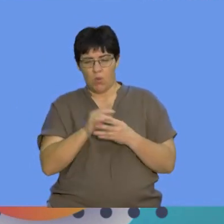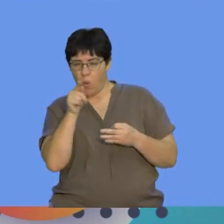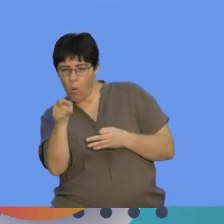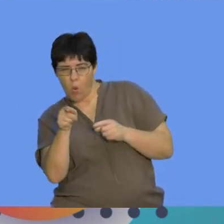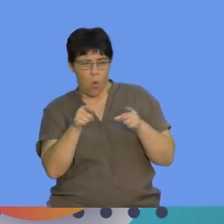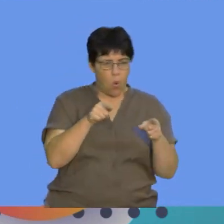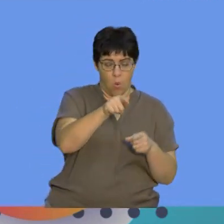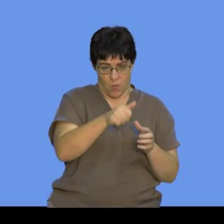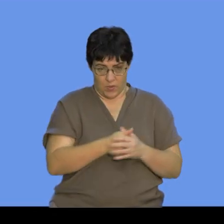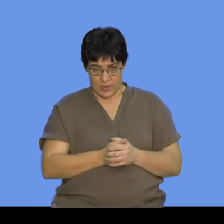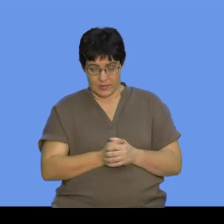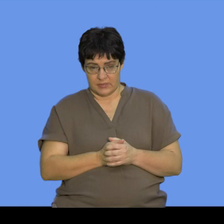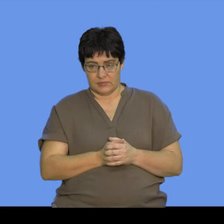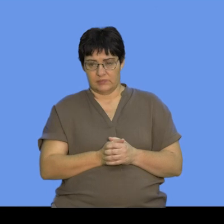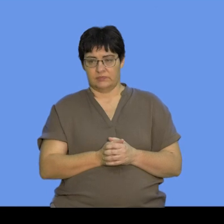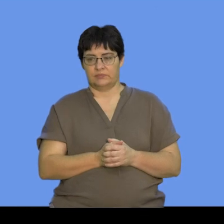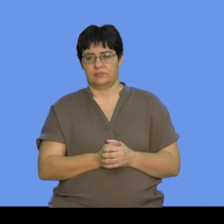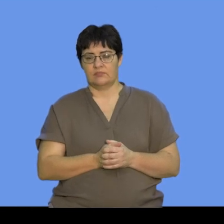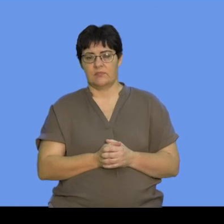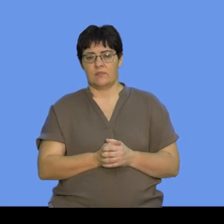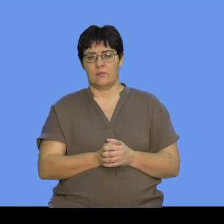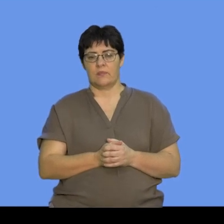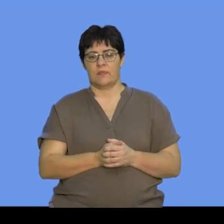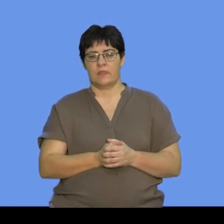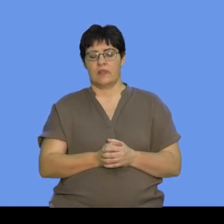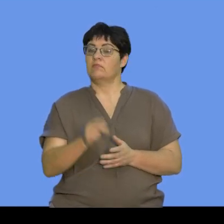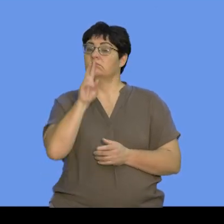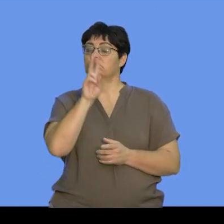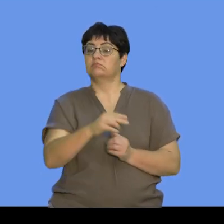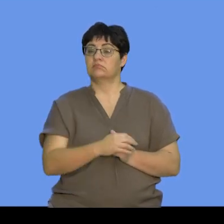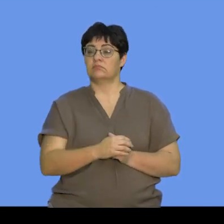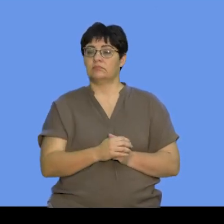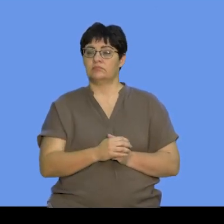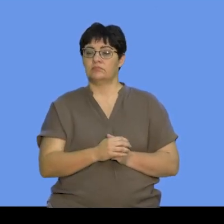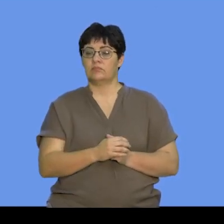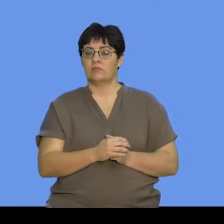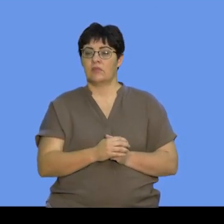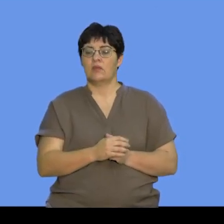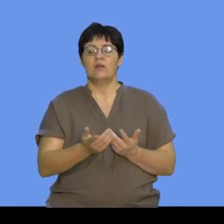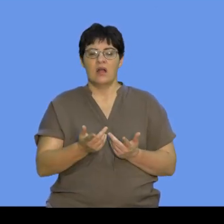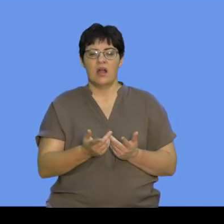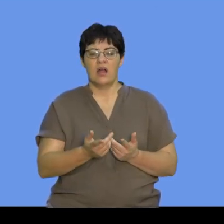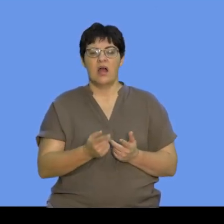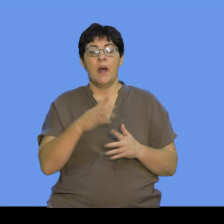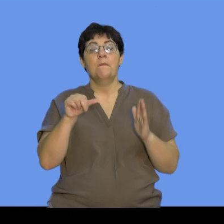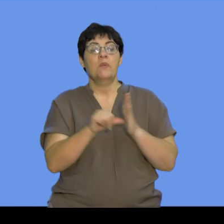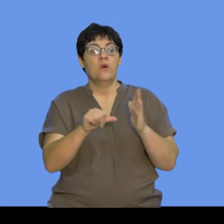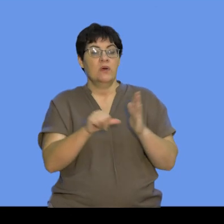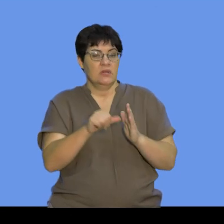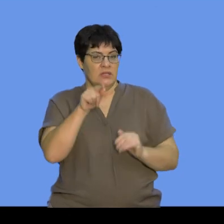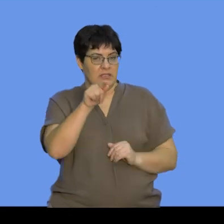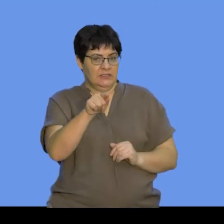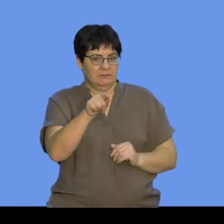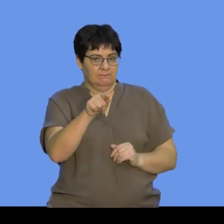Right. And then if we talk about the composition of matter, it's very important